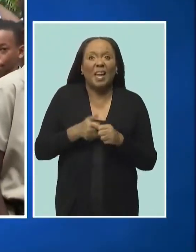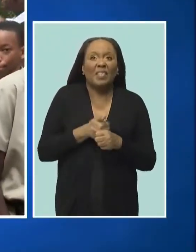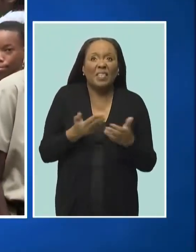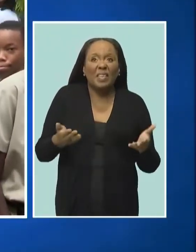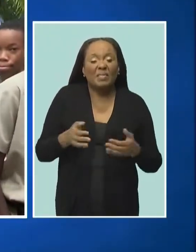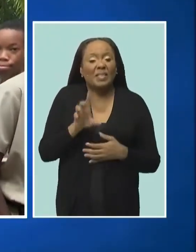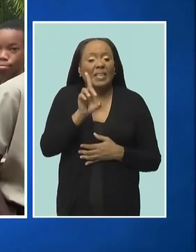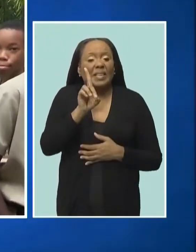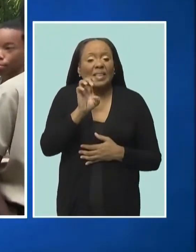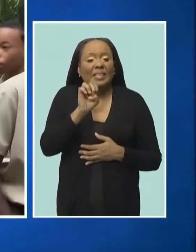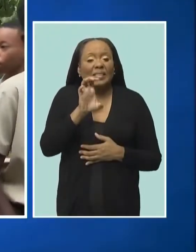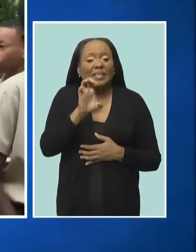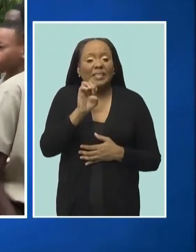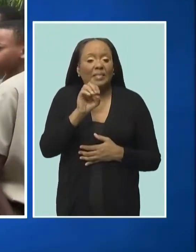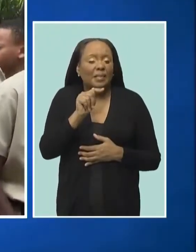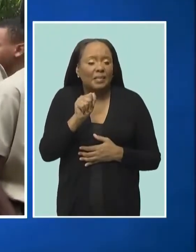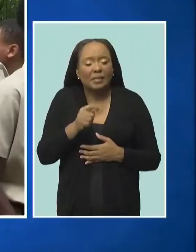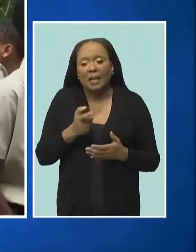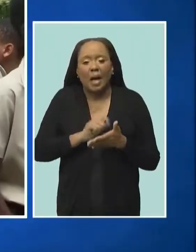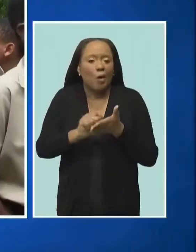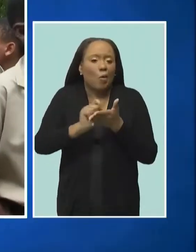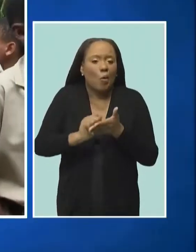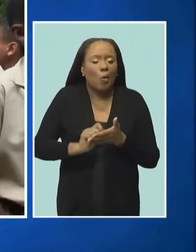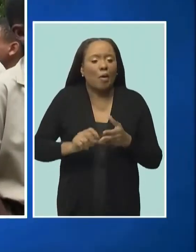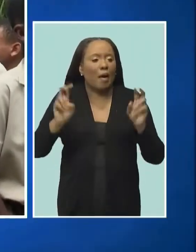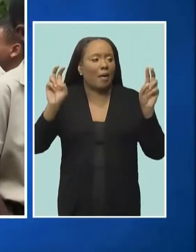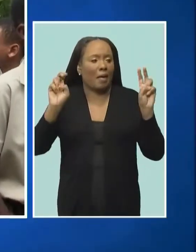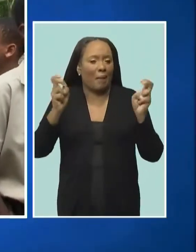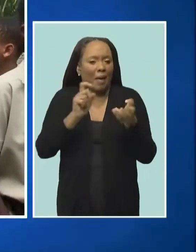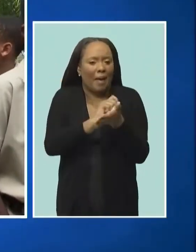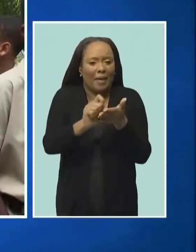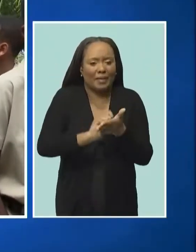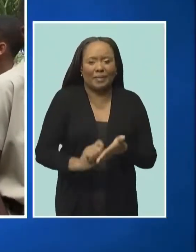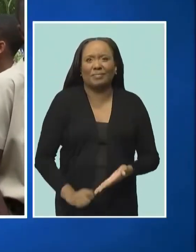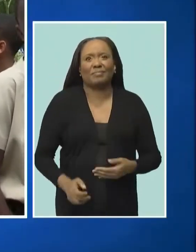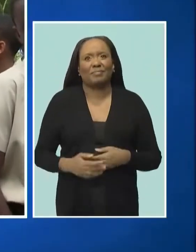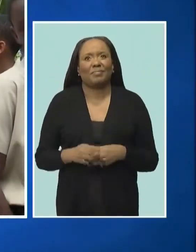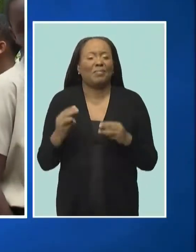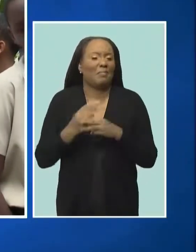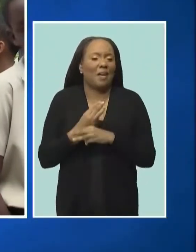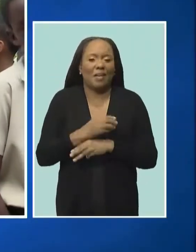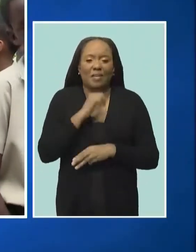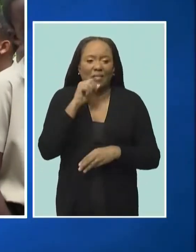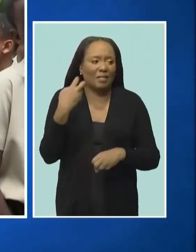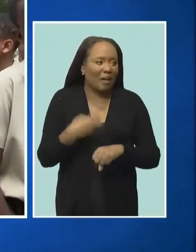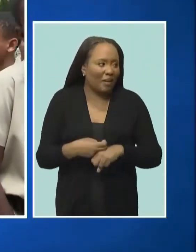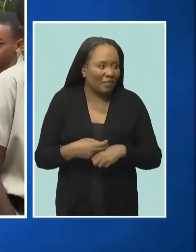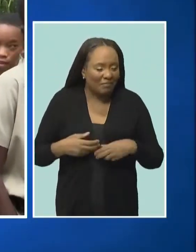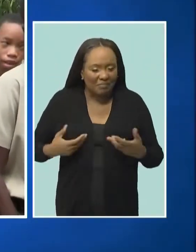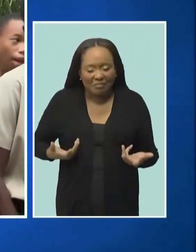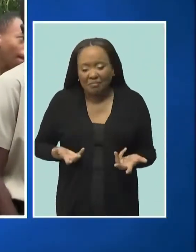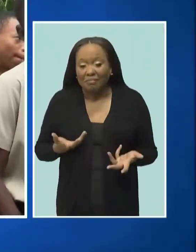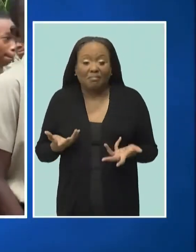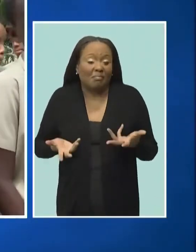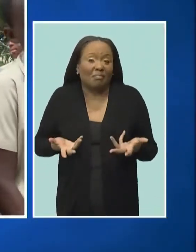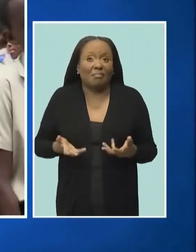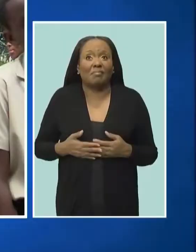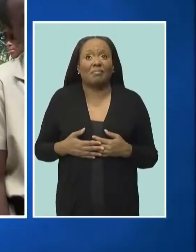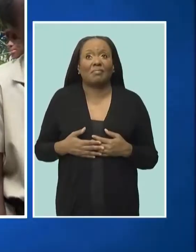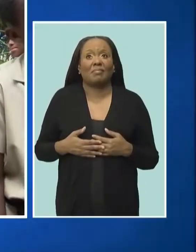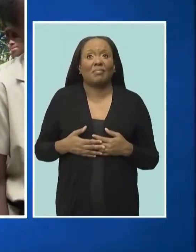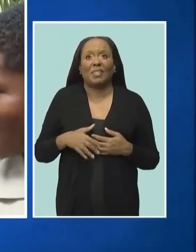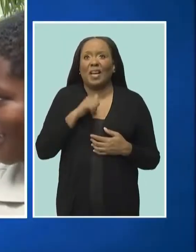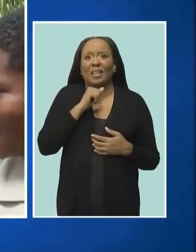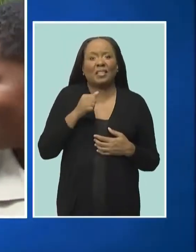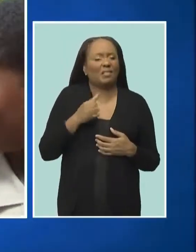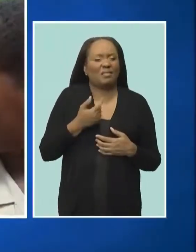one on topics already in composition. Math wasn't that hard. It was decent too. So I don't really think I did that